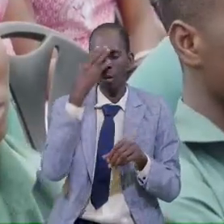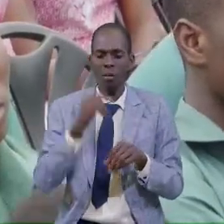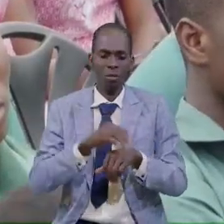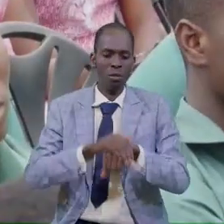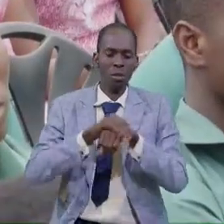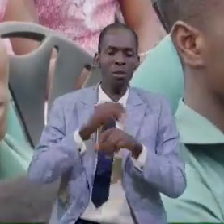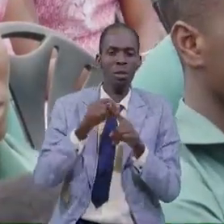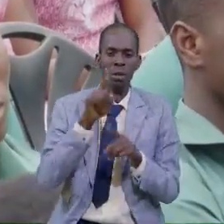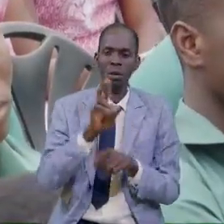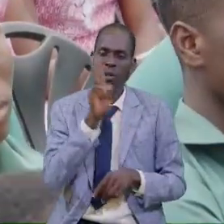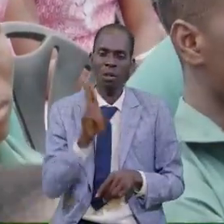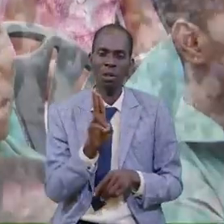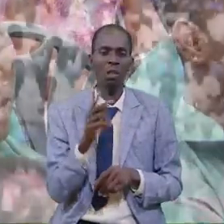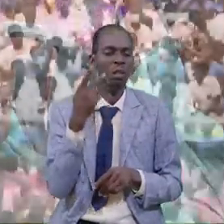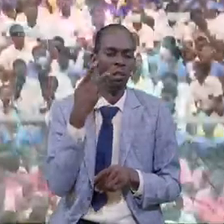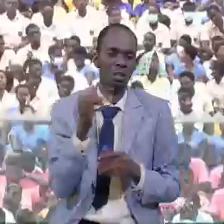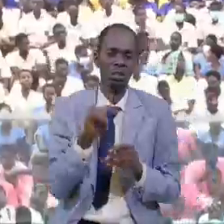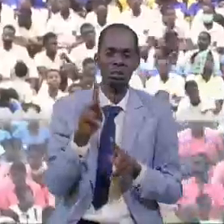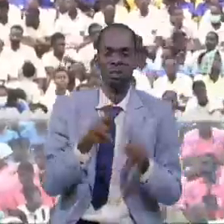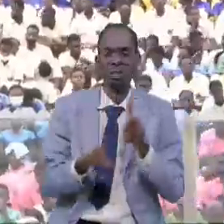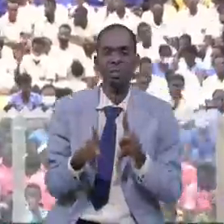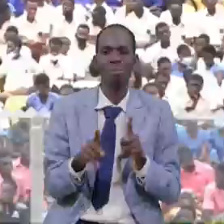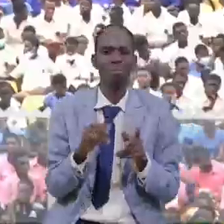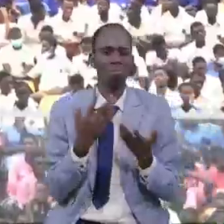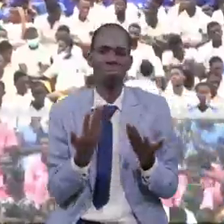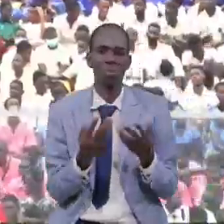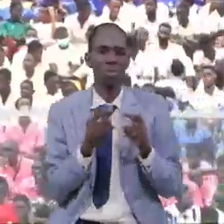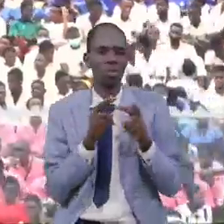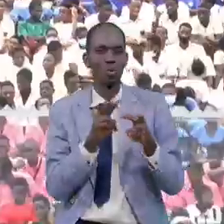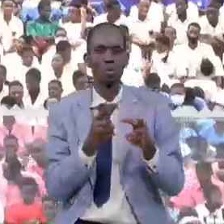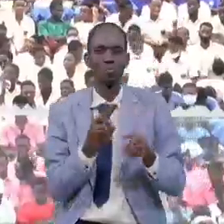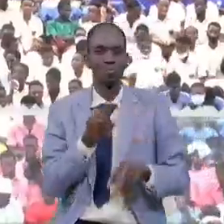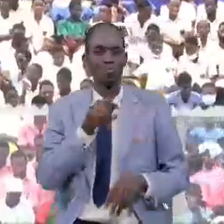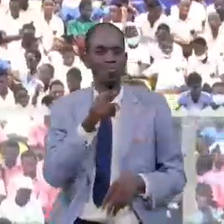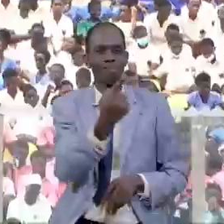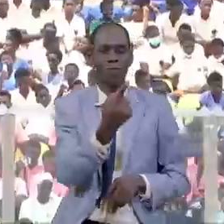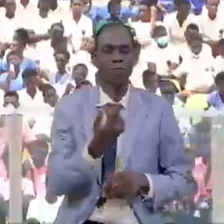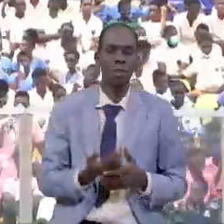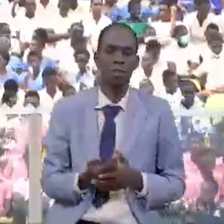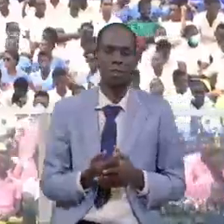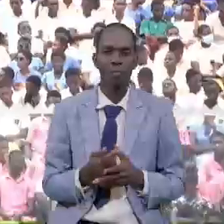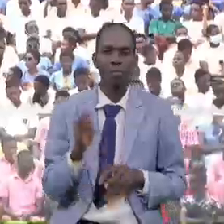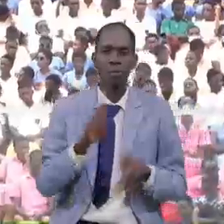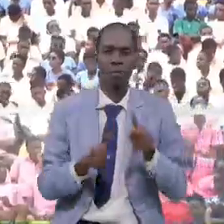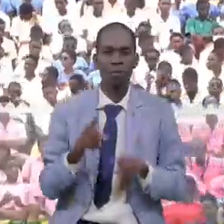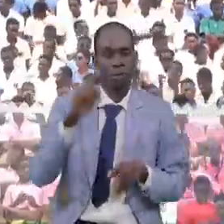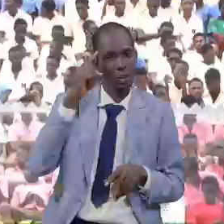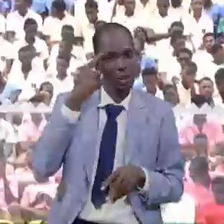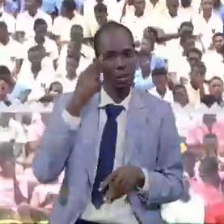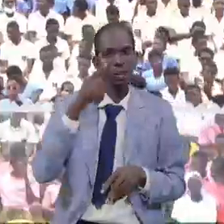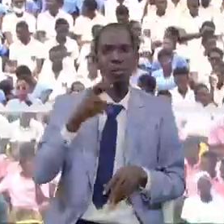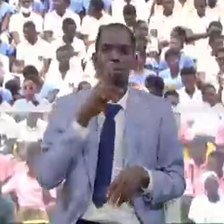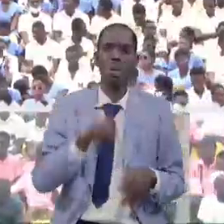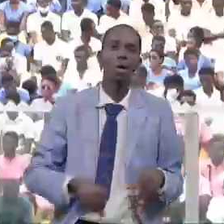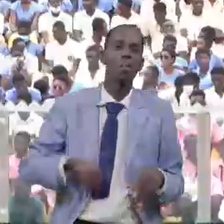think you insult you. People think you're proud. People think you look